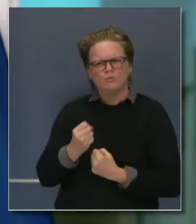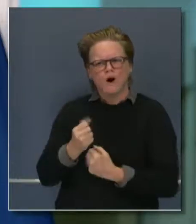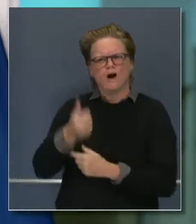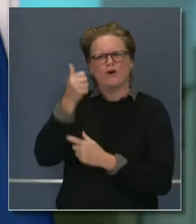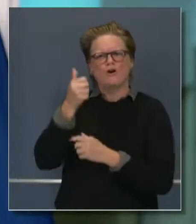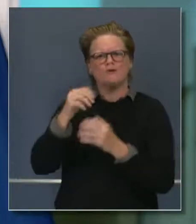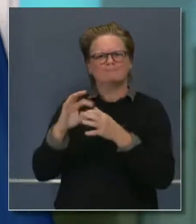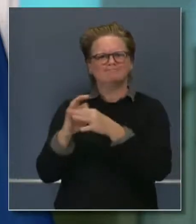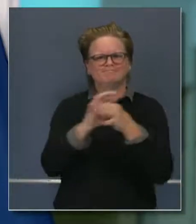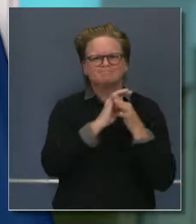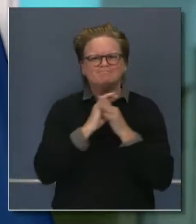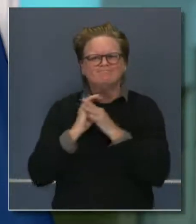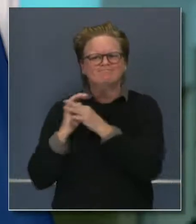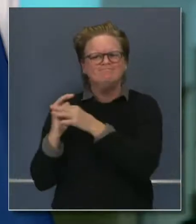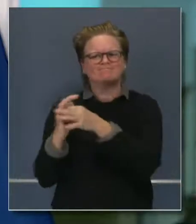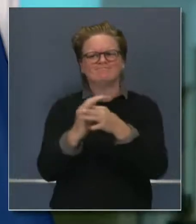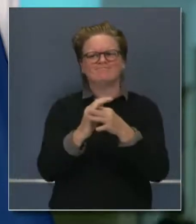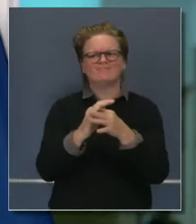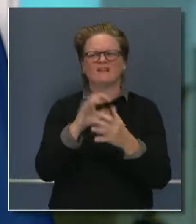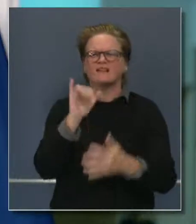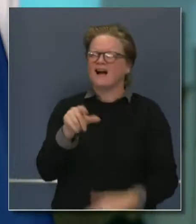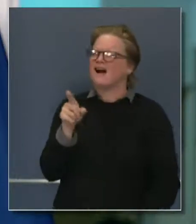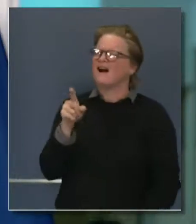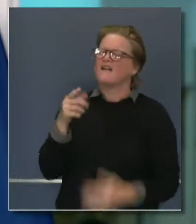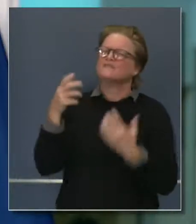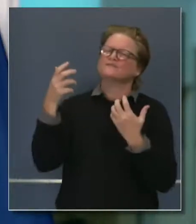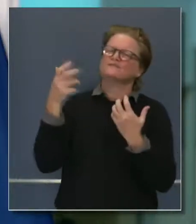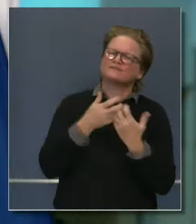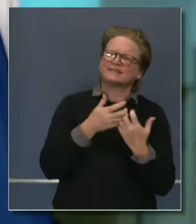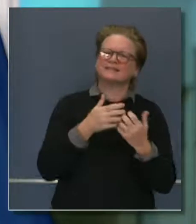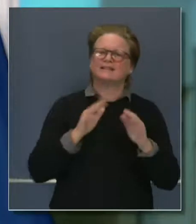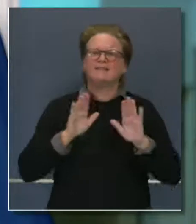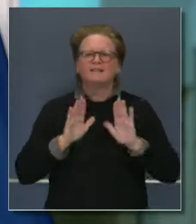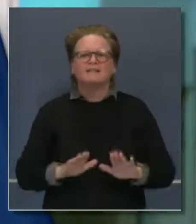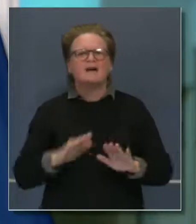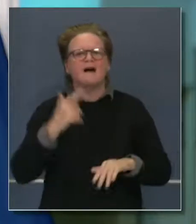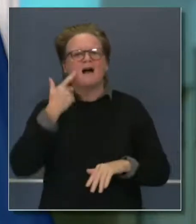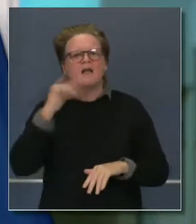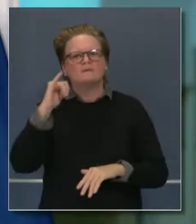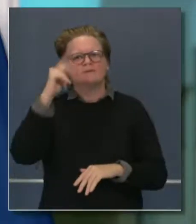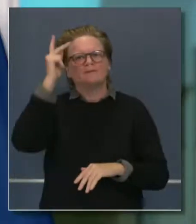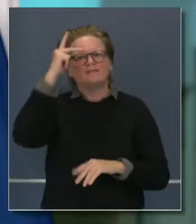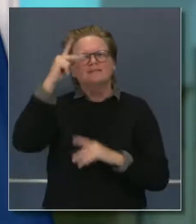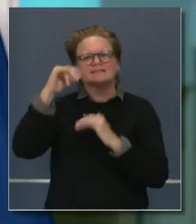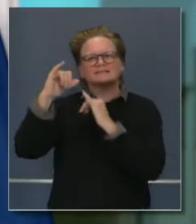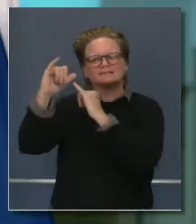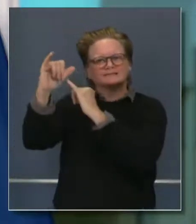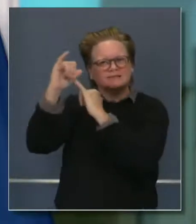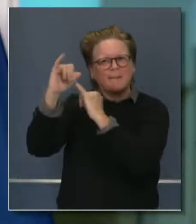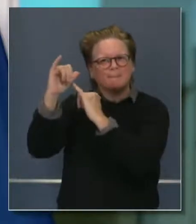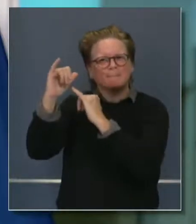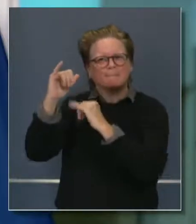agenda on early child care and focuses on early education, the broader